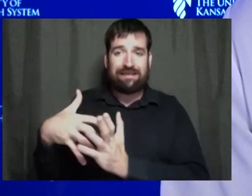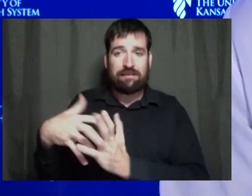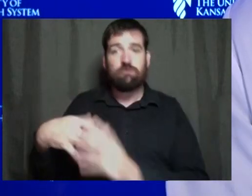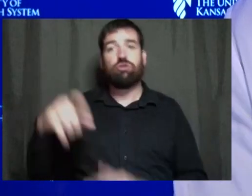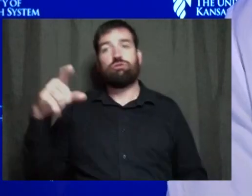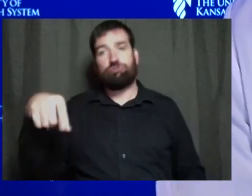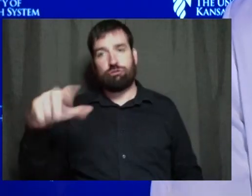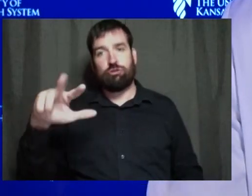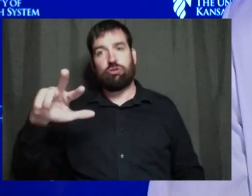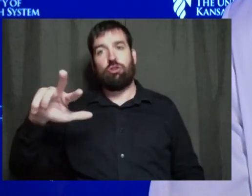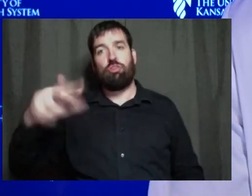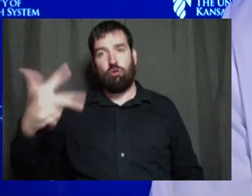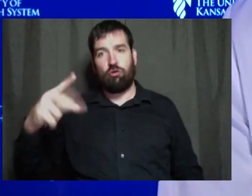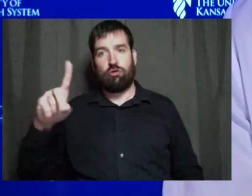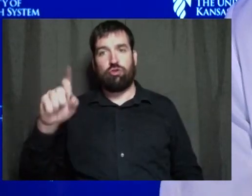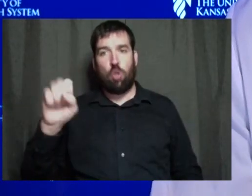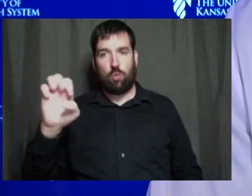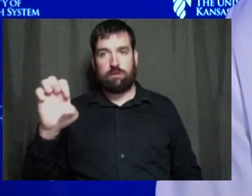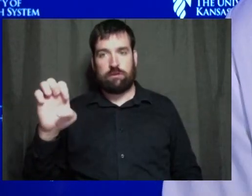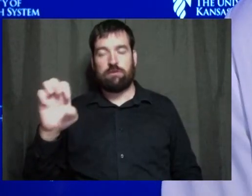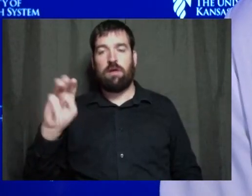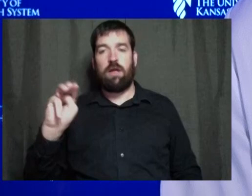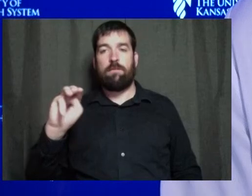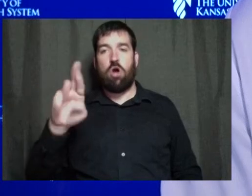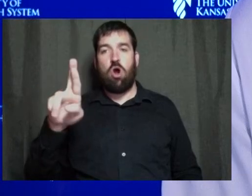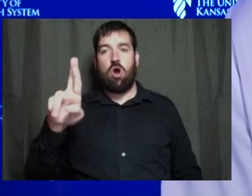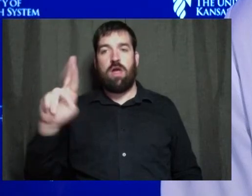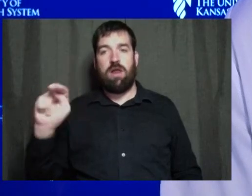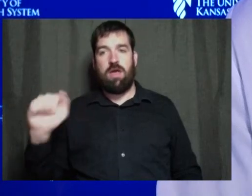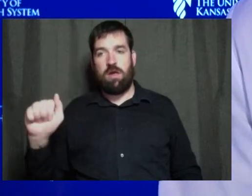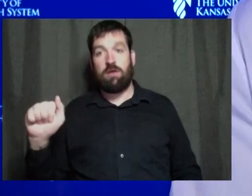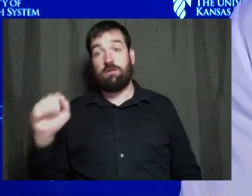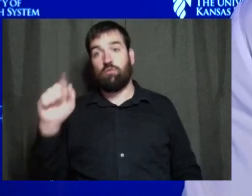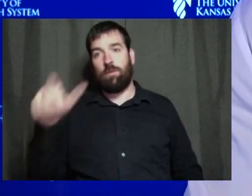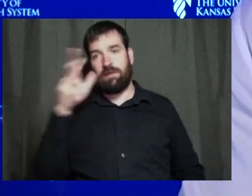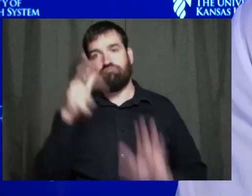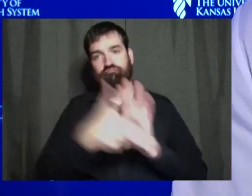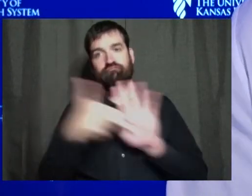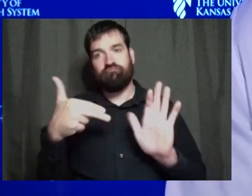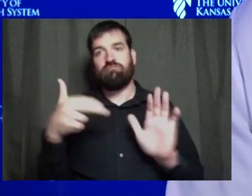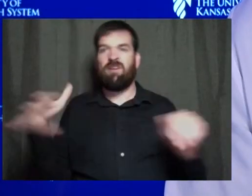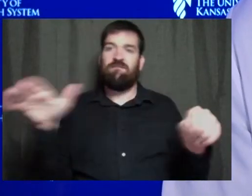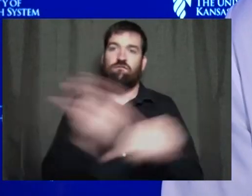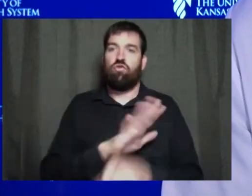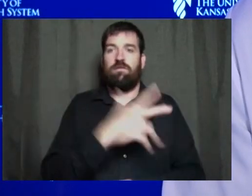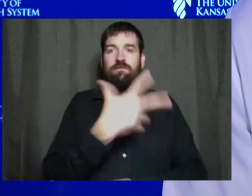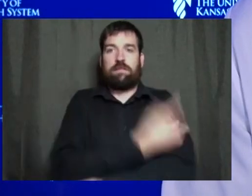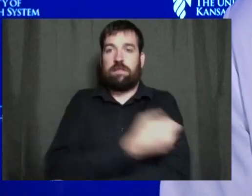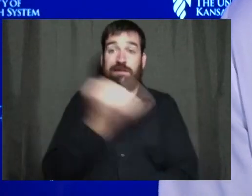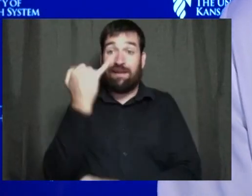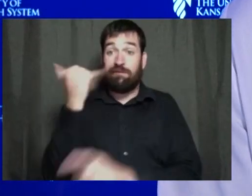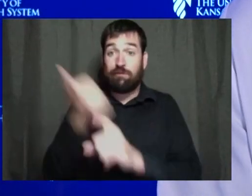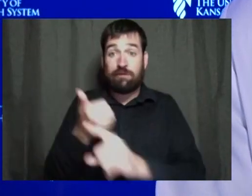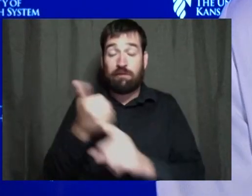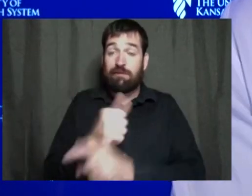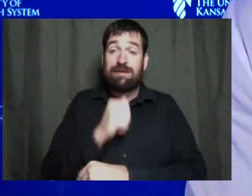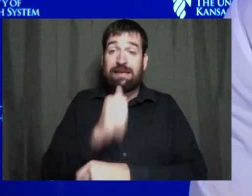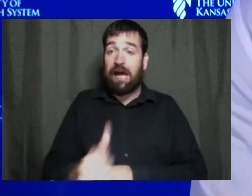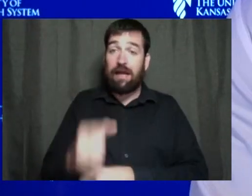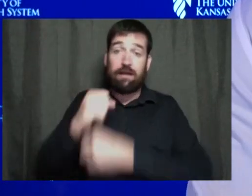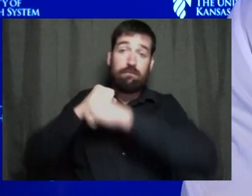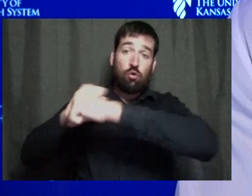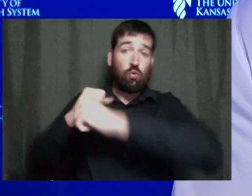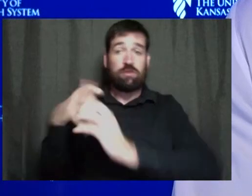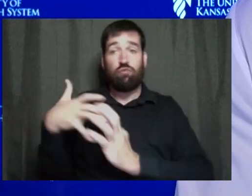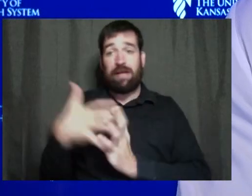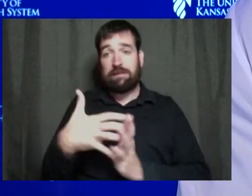mRNA vaccine. That would likely then be considered fully vaccinated. If you are not immunosuppressed right now, they